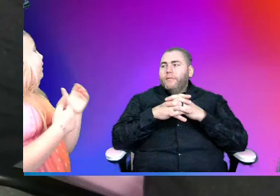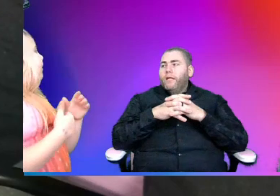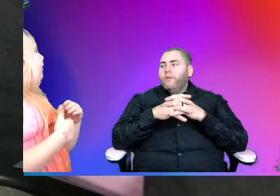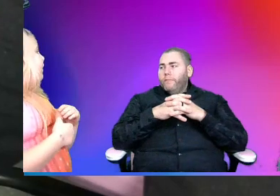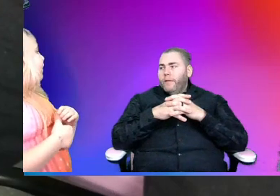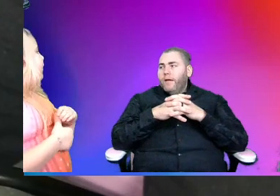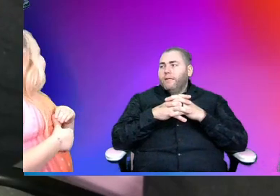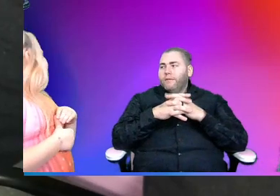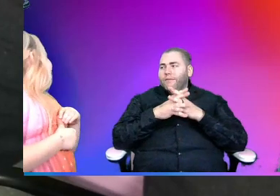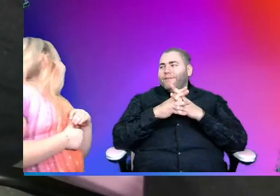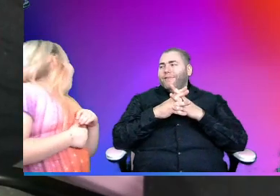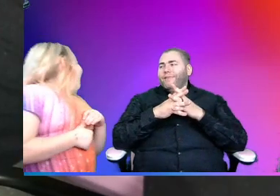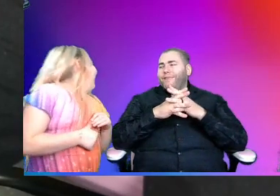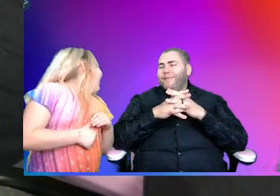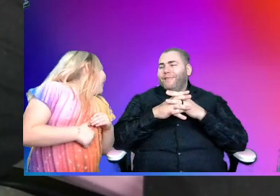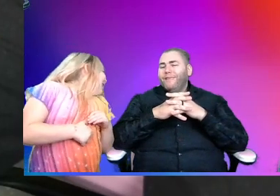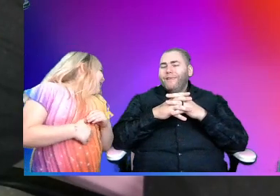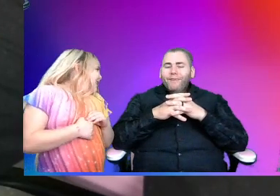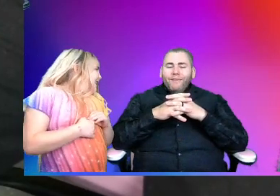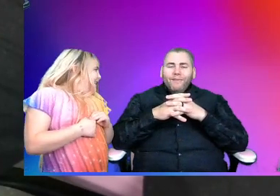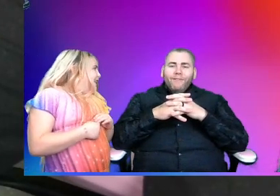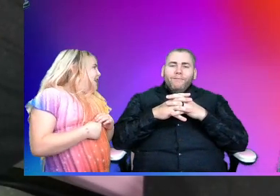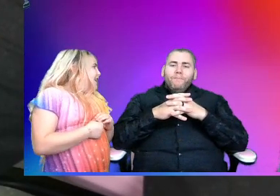probably wouldn't tell them that.